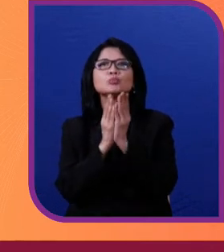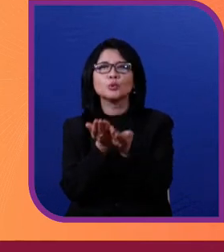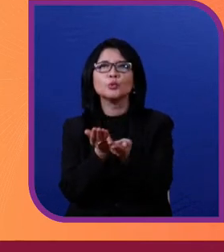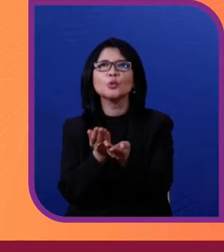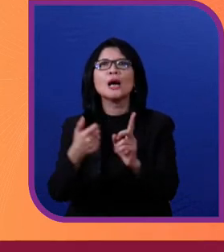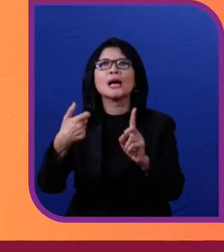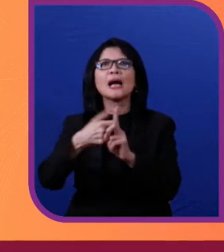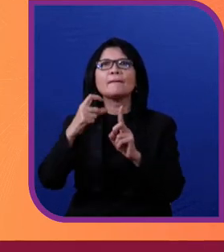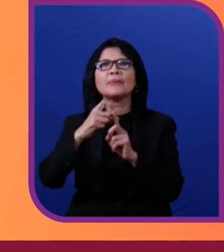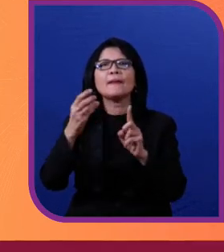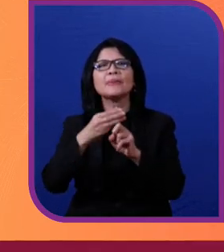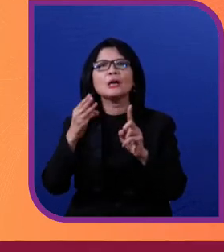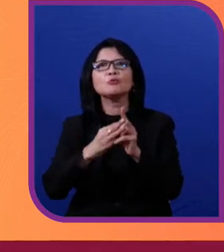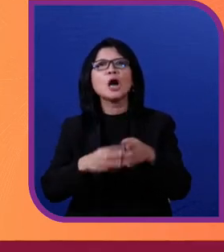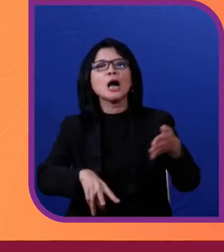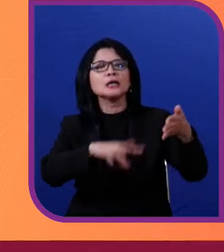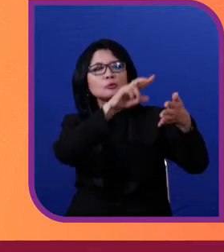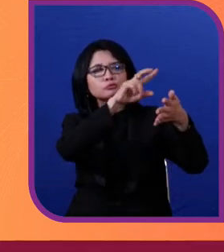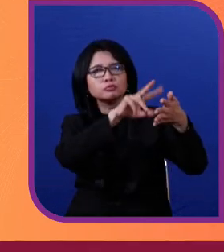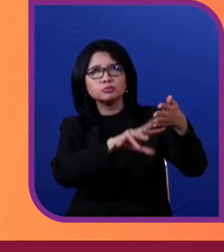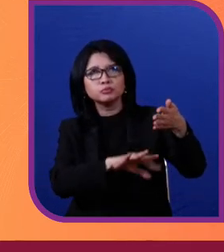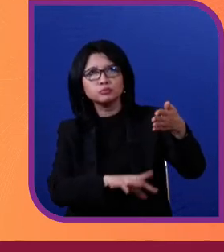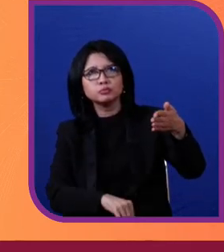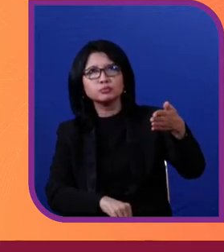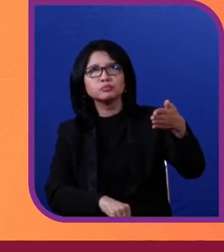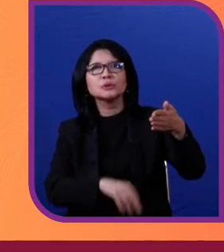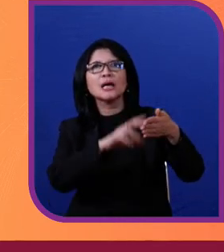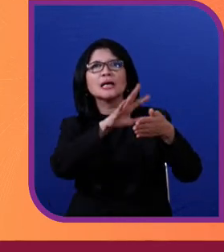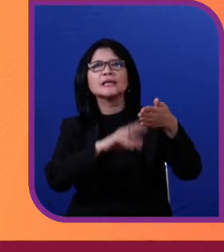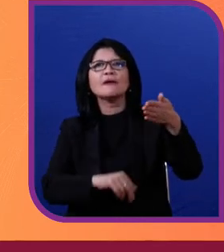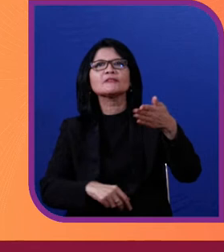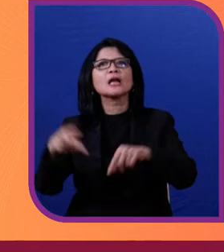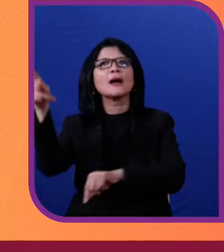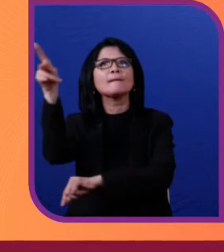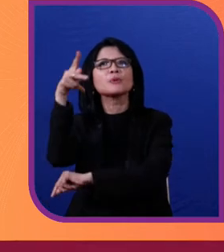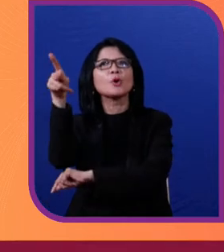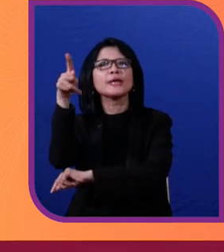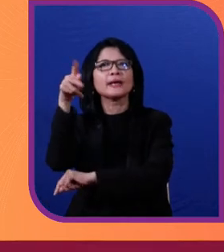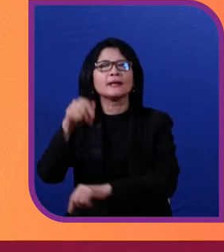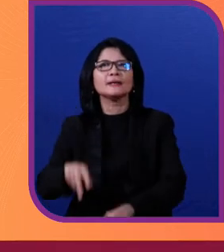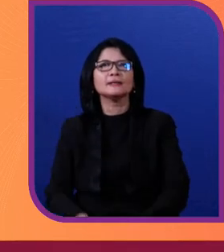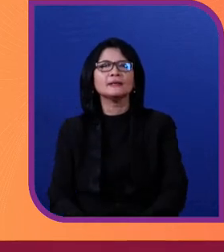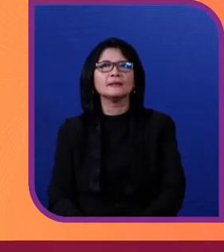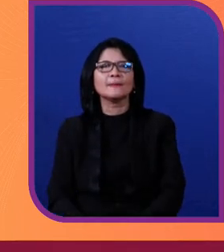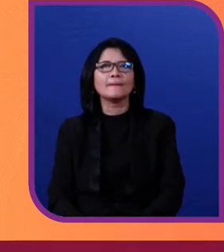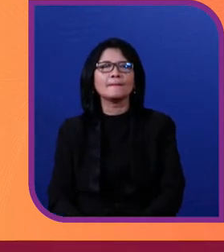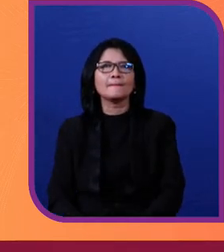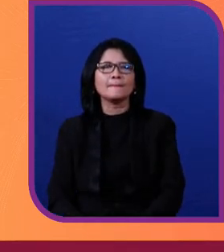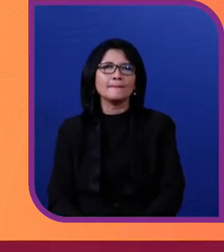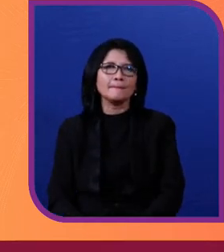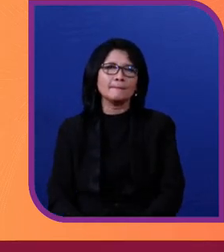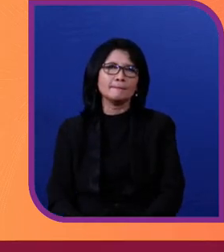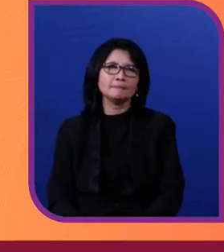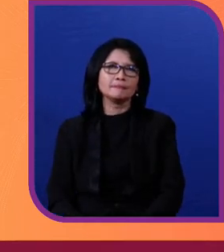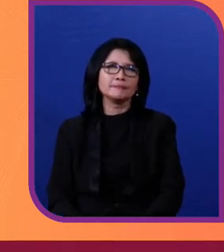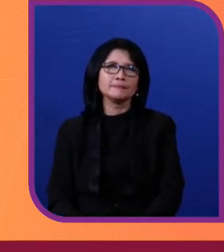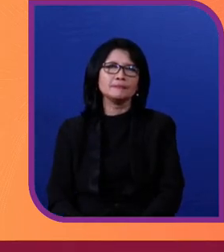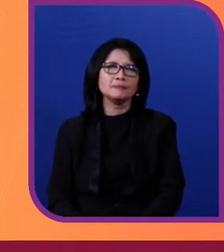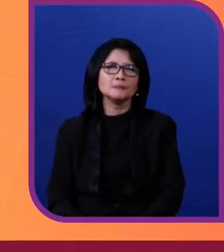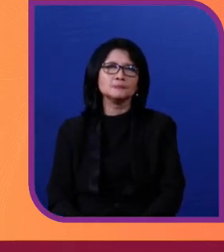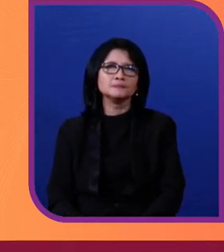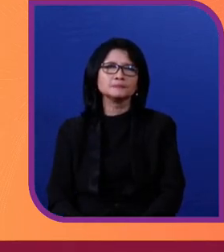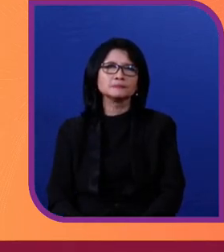proses tepi pipi is the first question and then the Next question